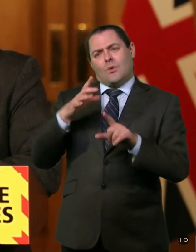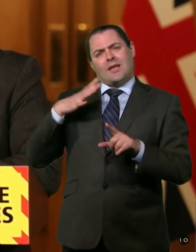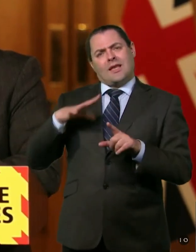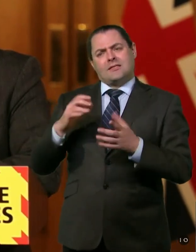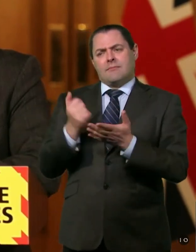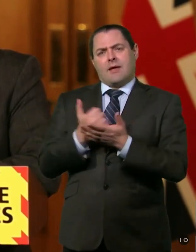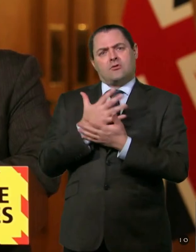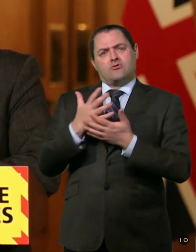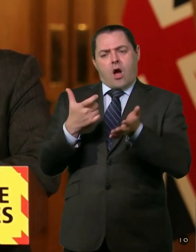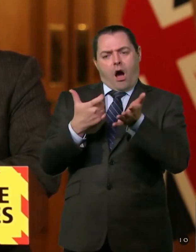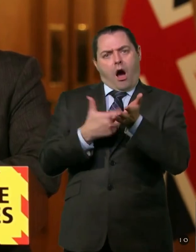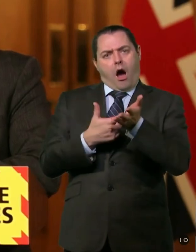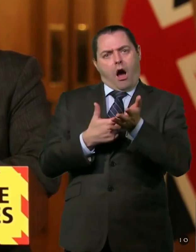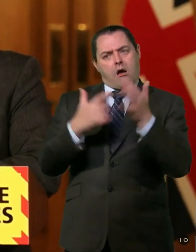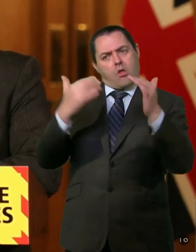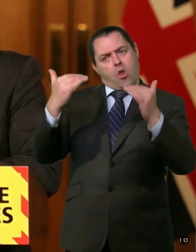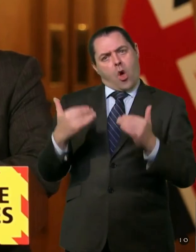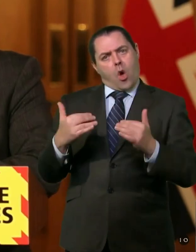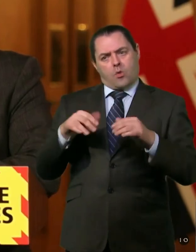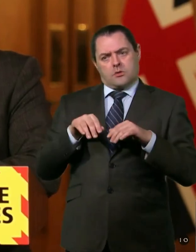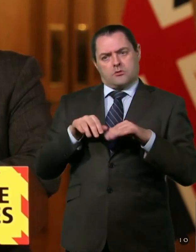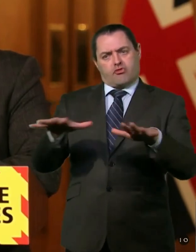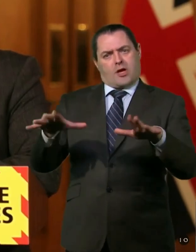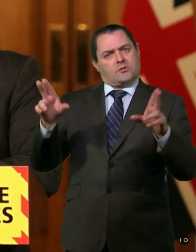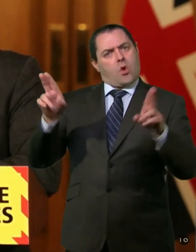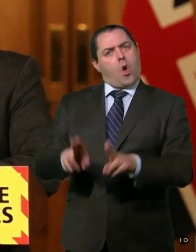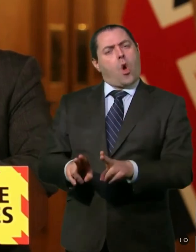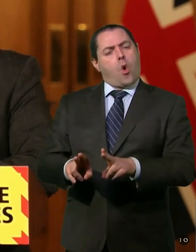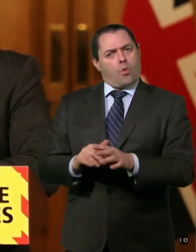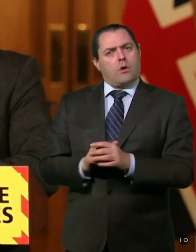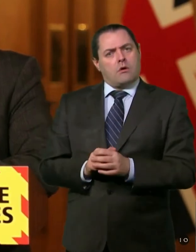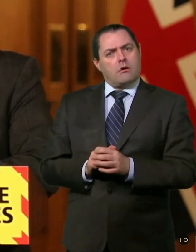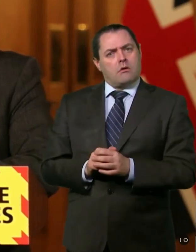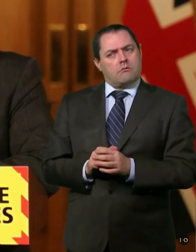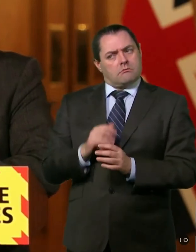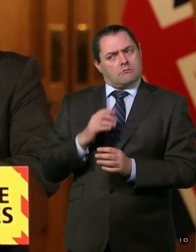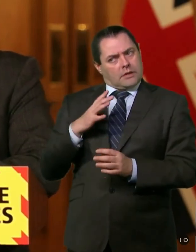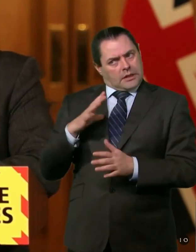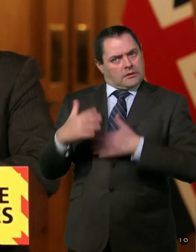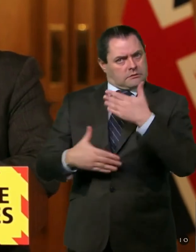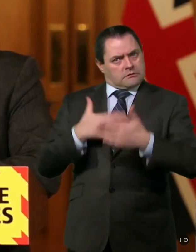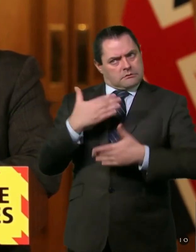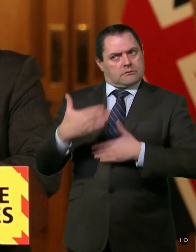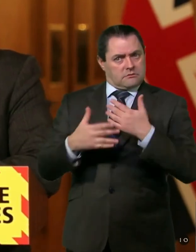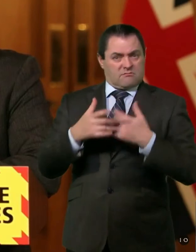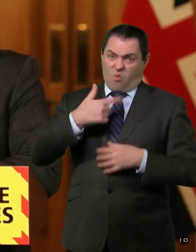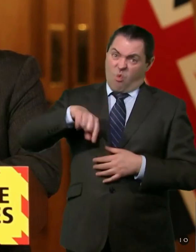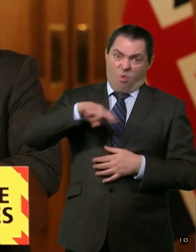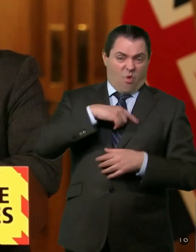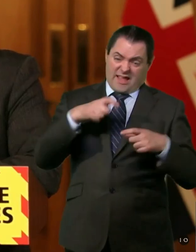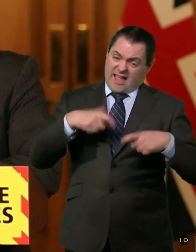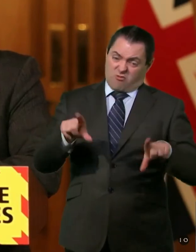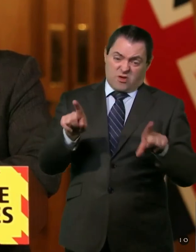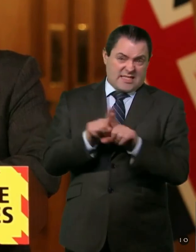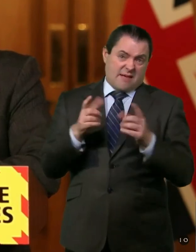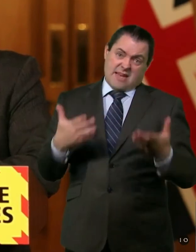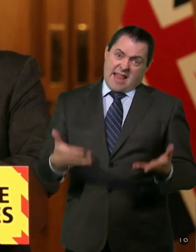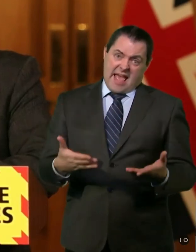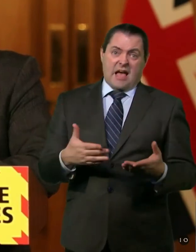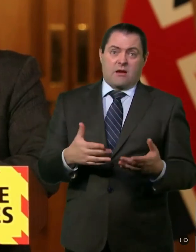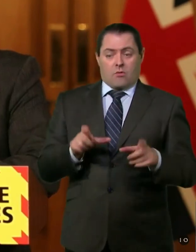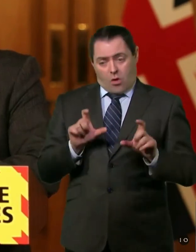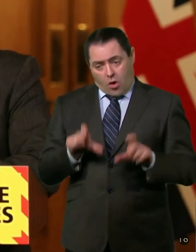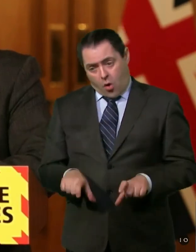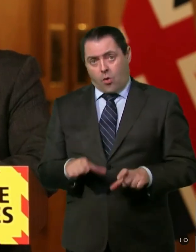continuing as a country to work together to drive it down by the means that we're currently using. We're going to keep it all under